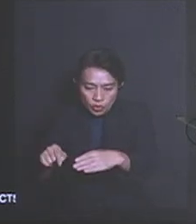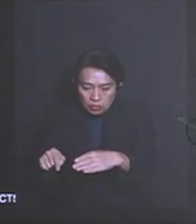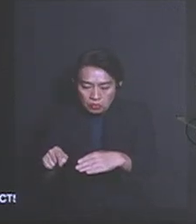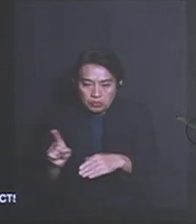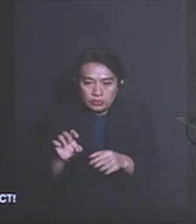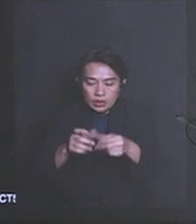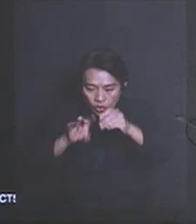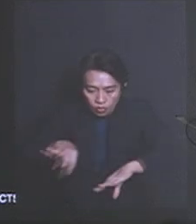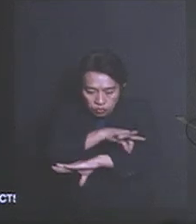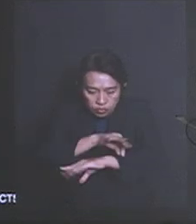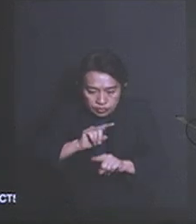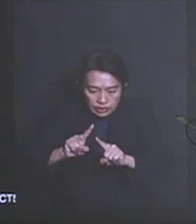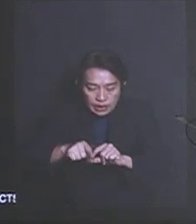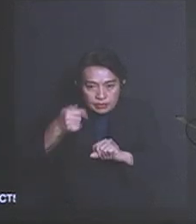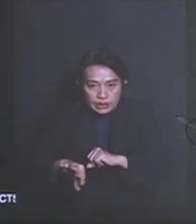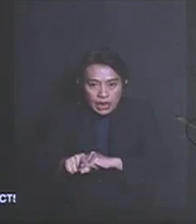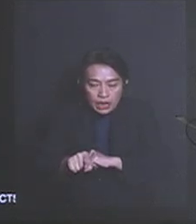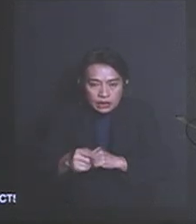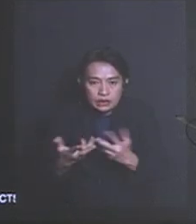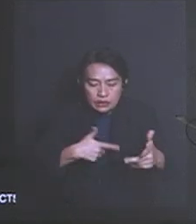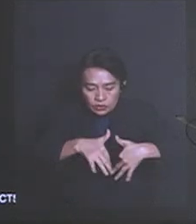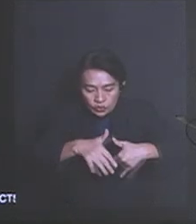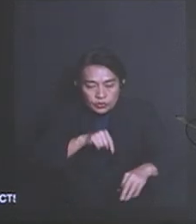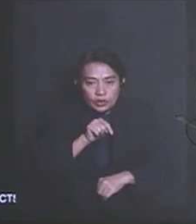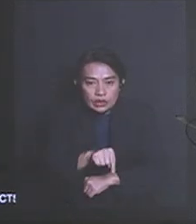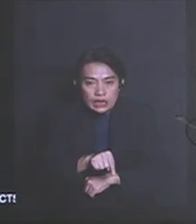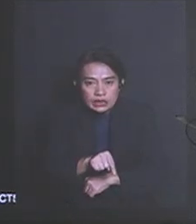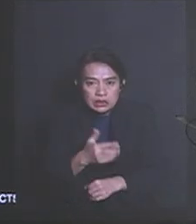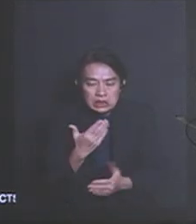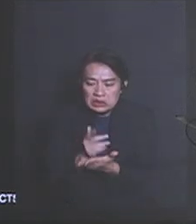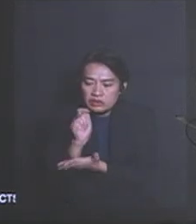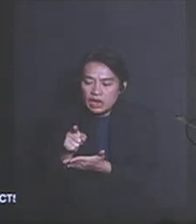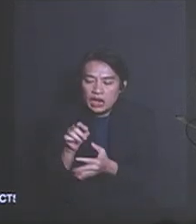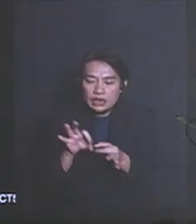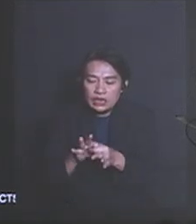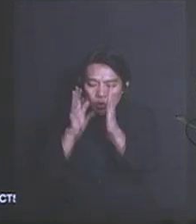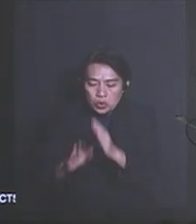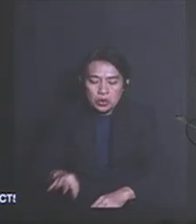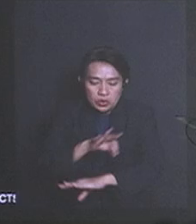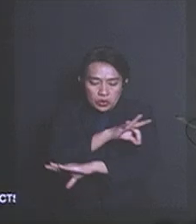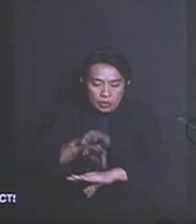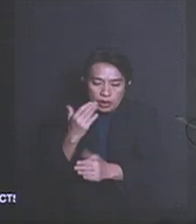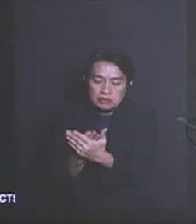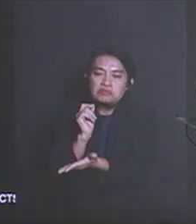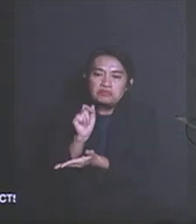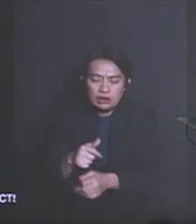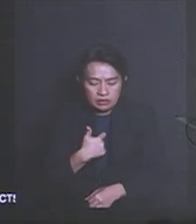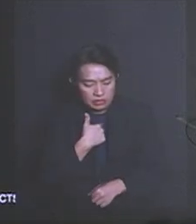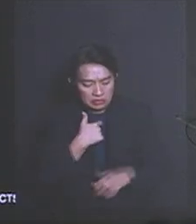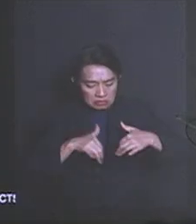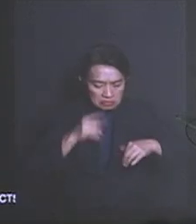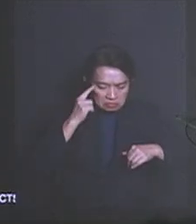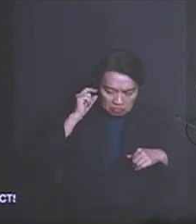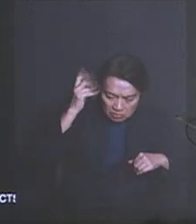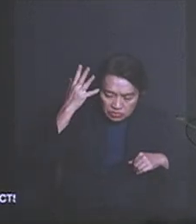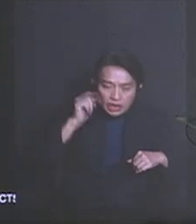the means to hire architects or the understanding of how architecture and design has to do